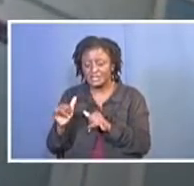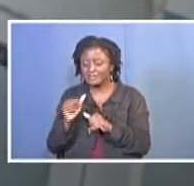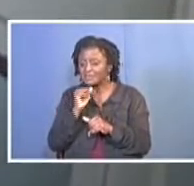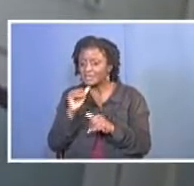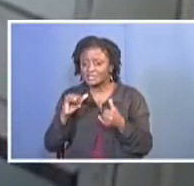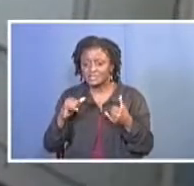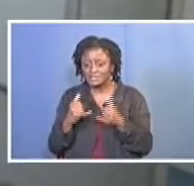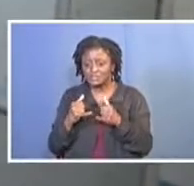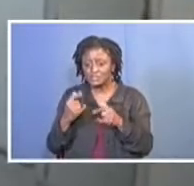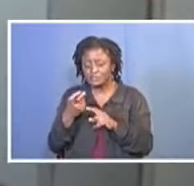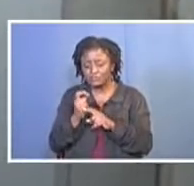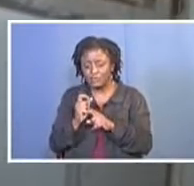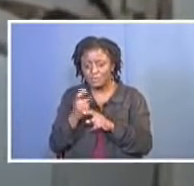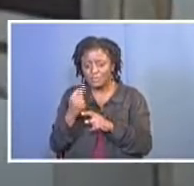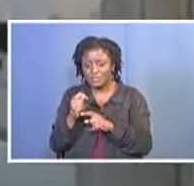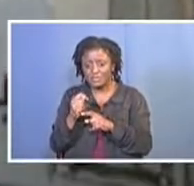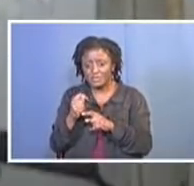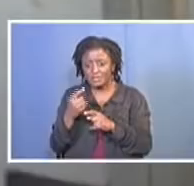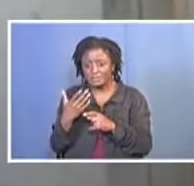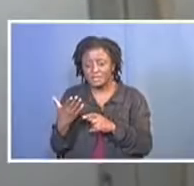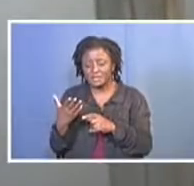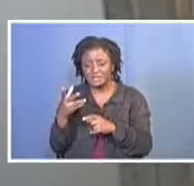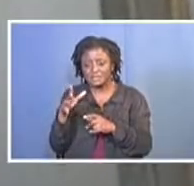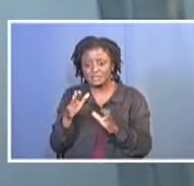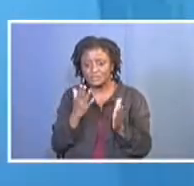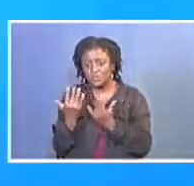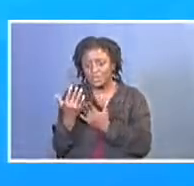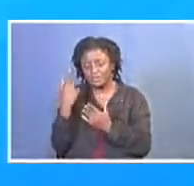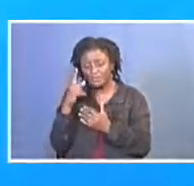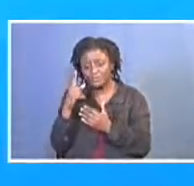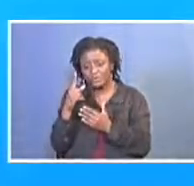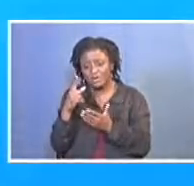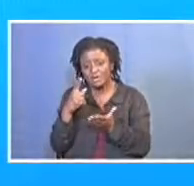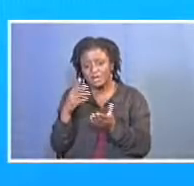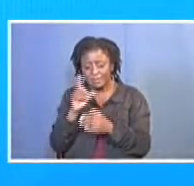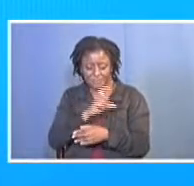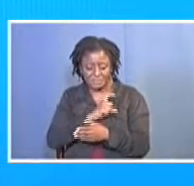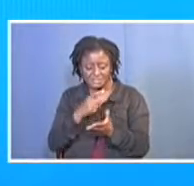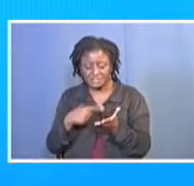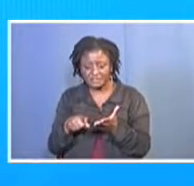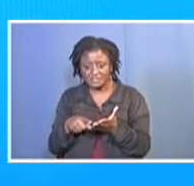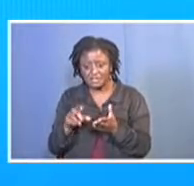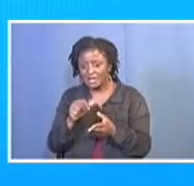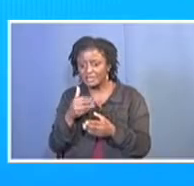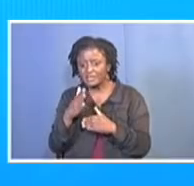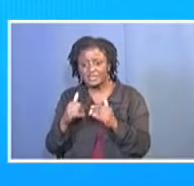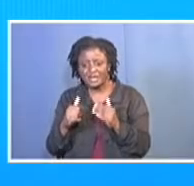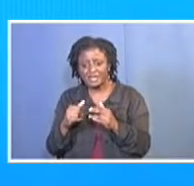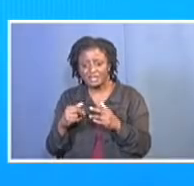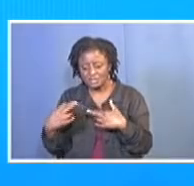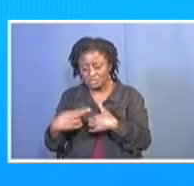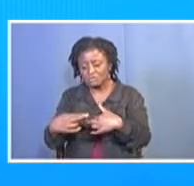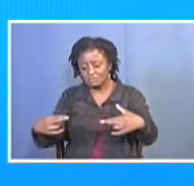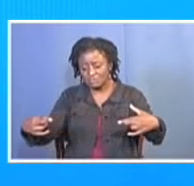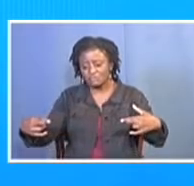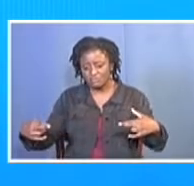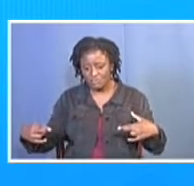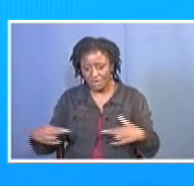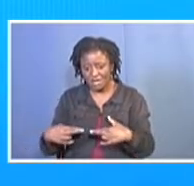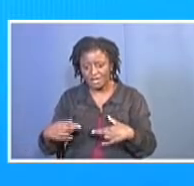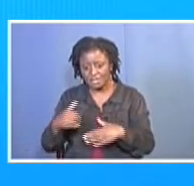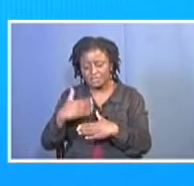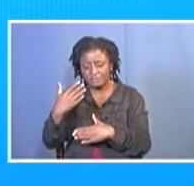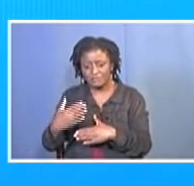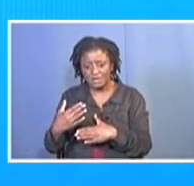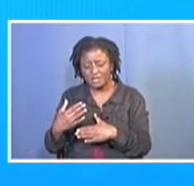the outcome of the police's investigation. Other than the carpet in the front that's, started a lit fire where I was able to